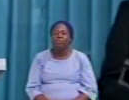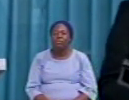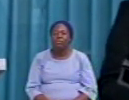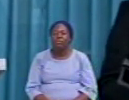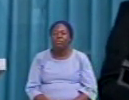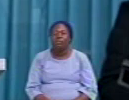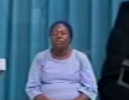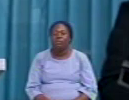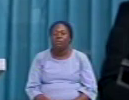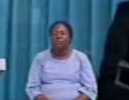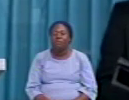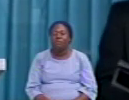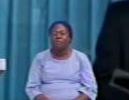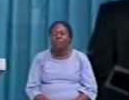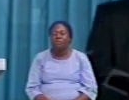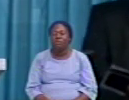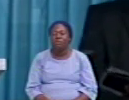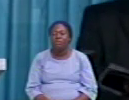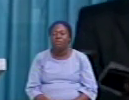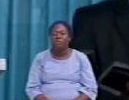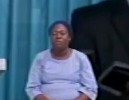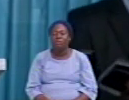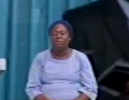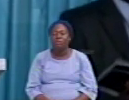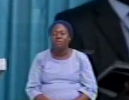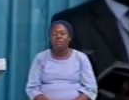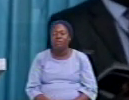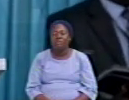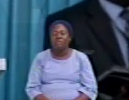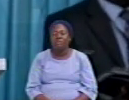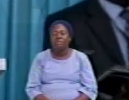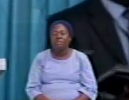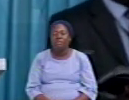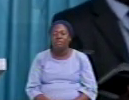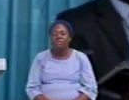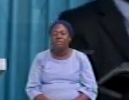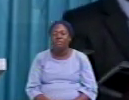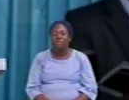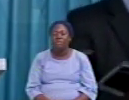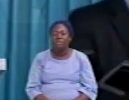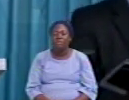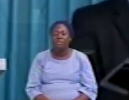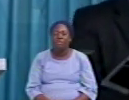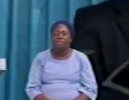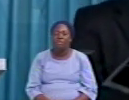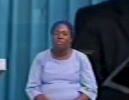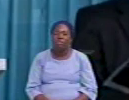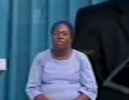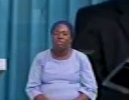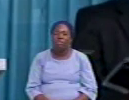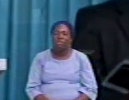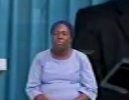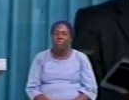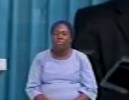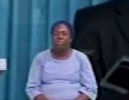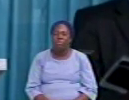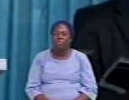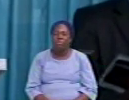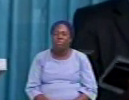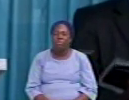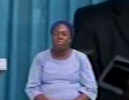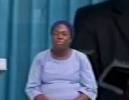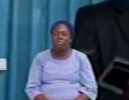sounds like music in my ear. The sweetest name on earth. It tells me of a Savior's